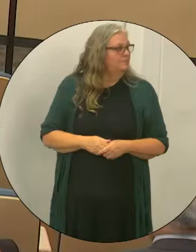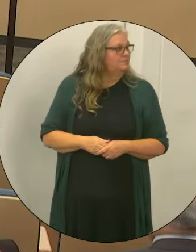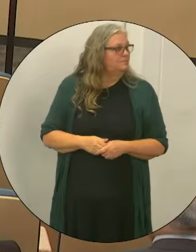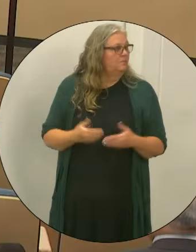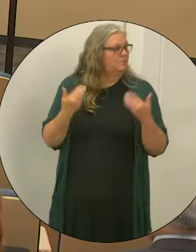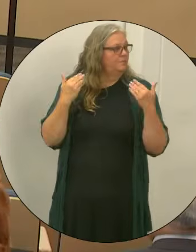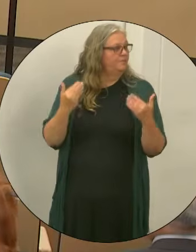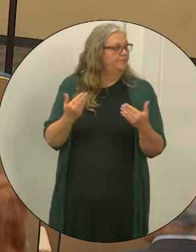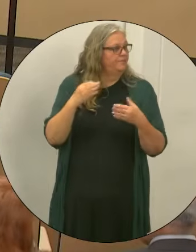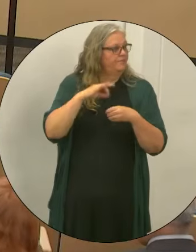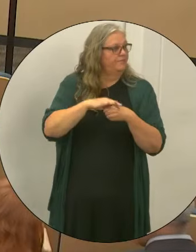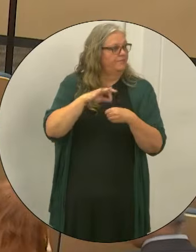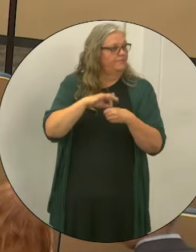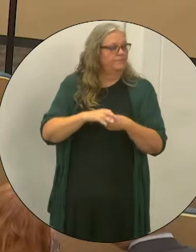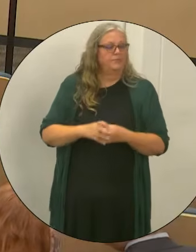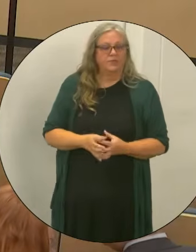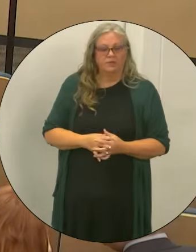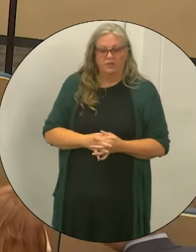vote.